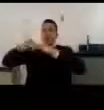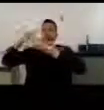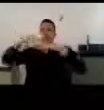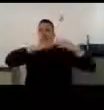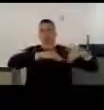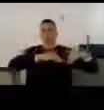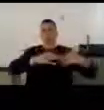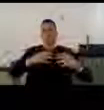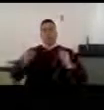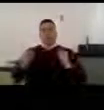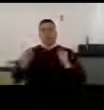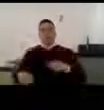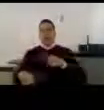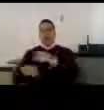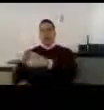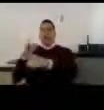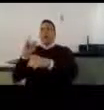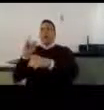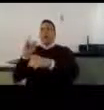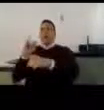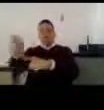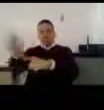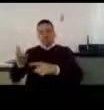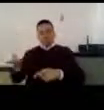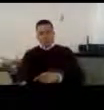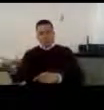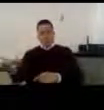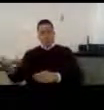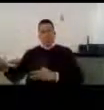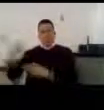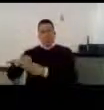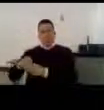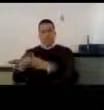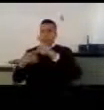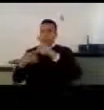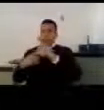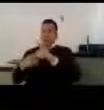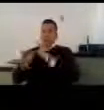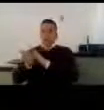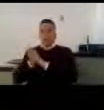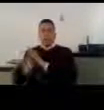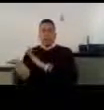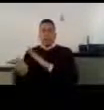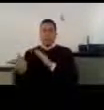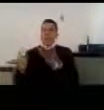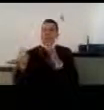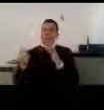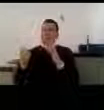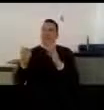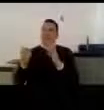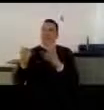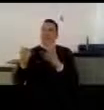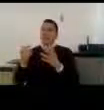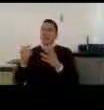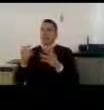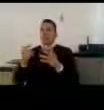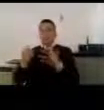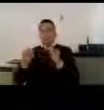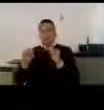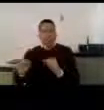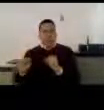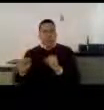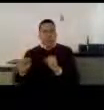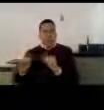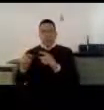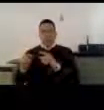actually, show what he has. He has abilities and talent, and he wants to be inclusive and be able